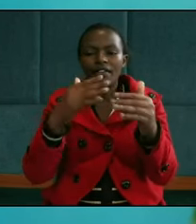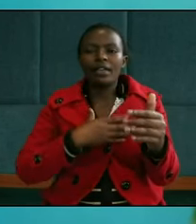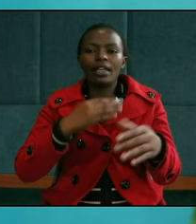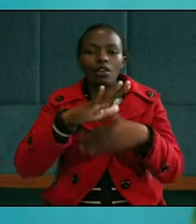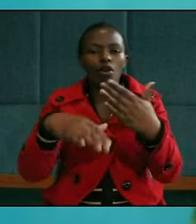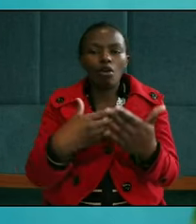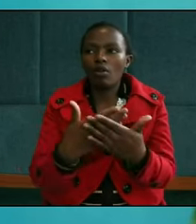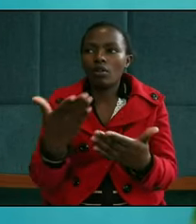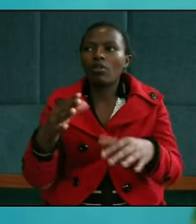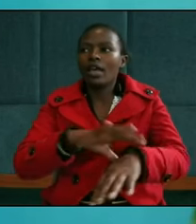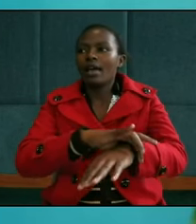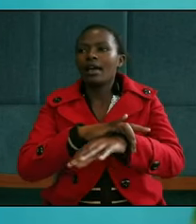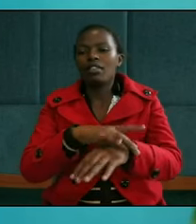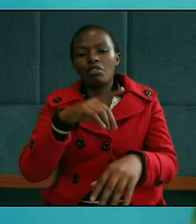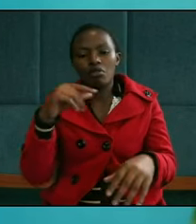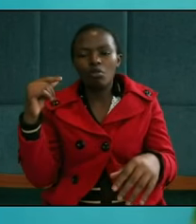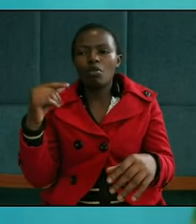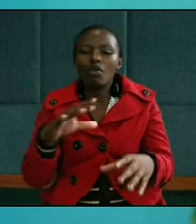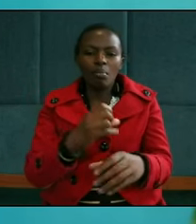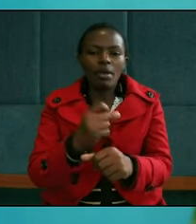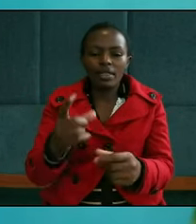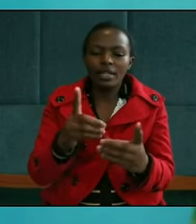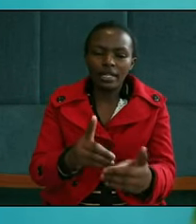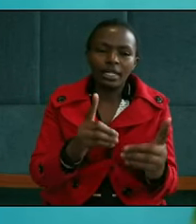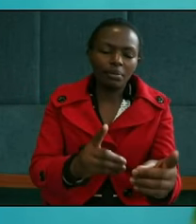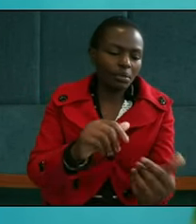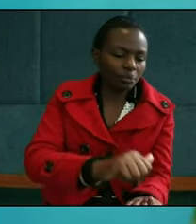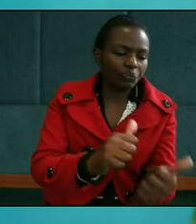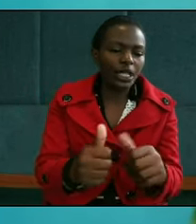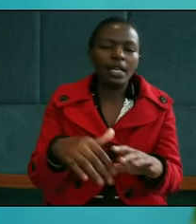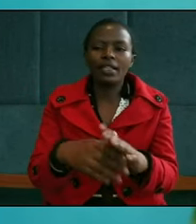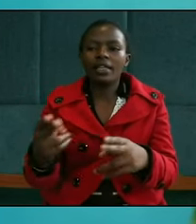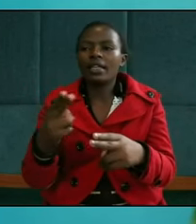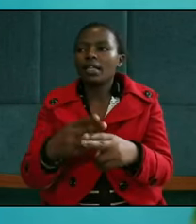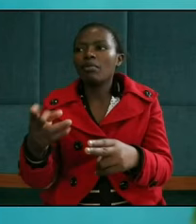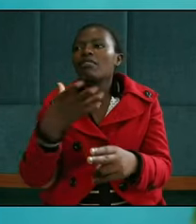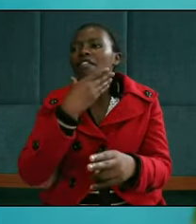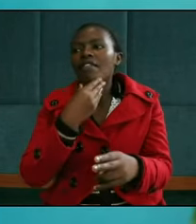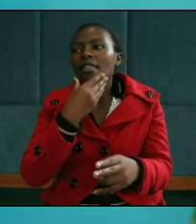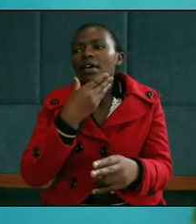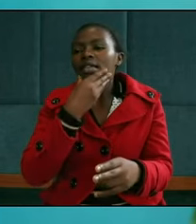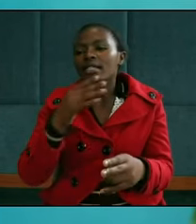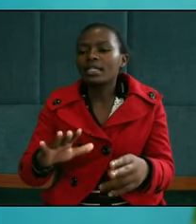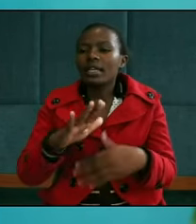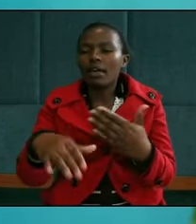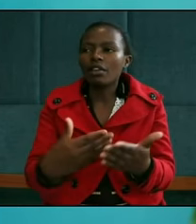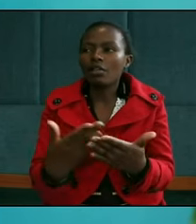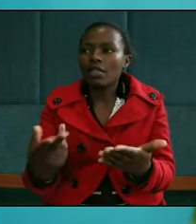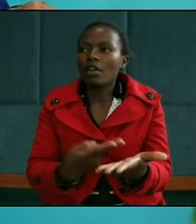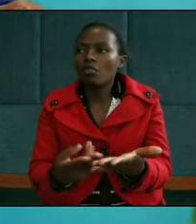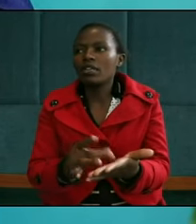all nations, baptizing them in the name of the Father and of the Son and of the Holy Spirit, teaching them to observe